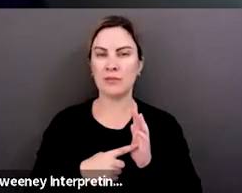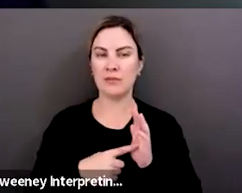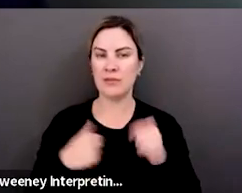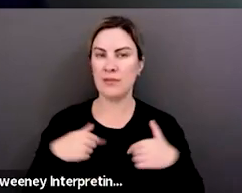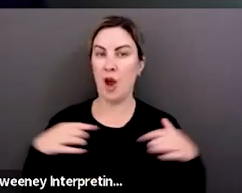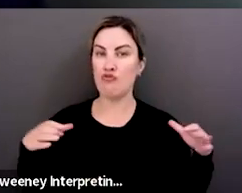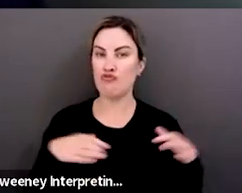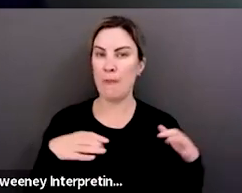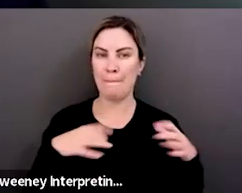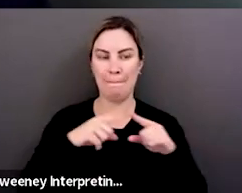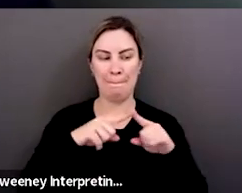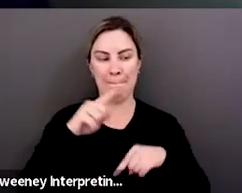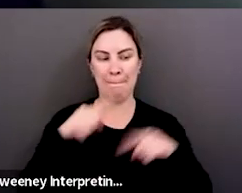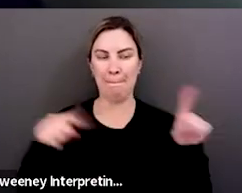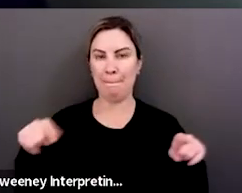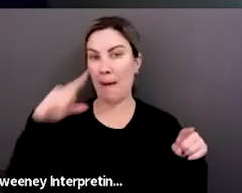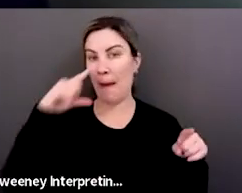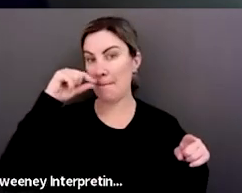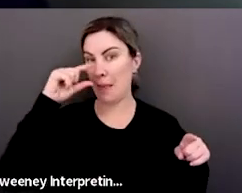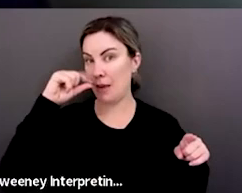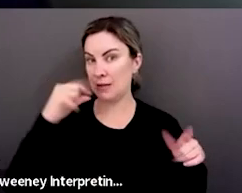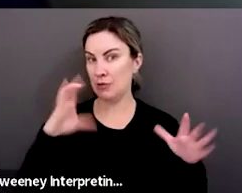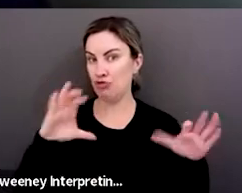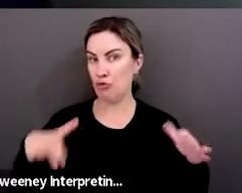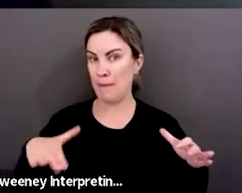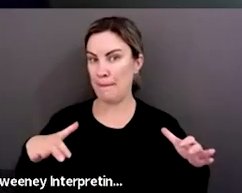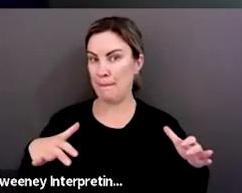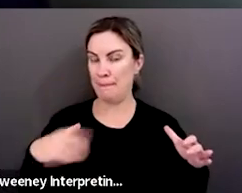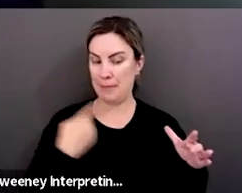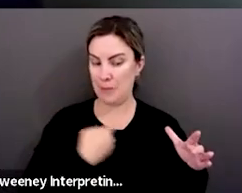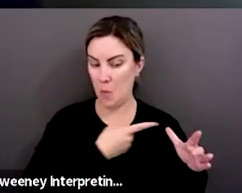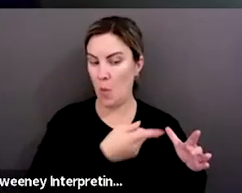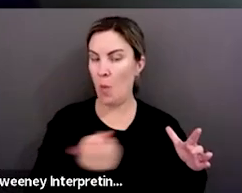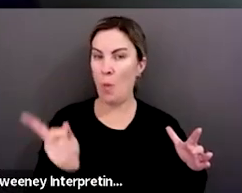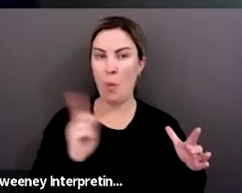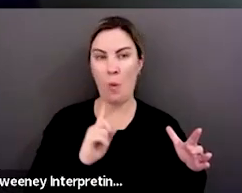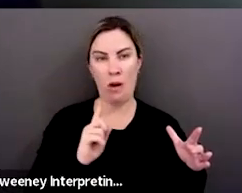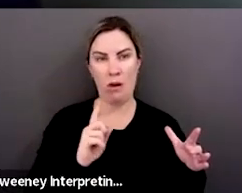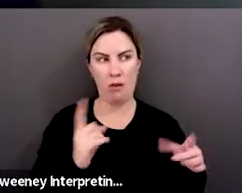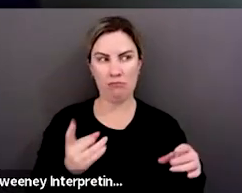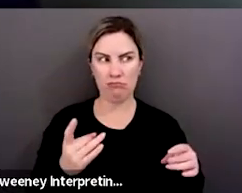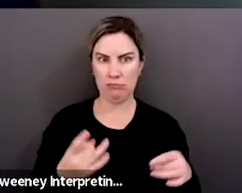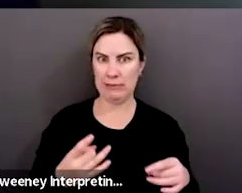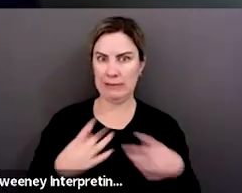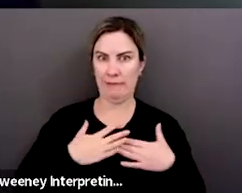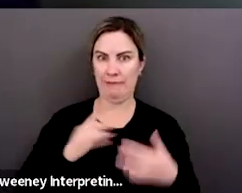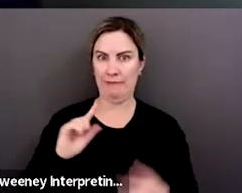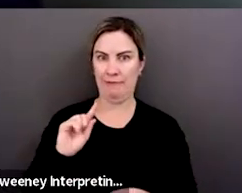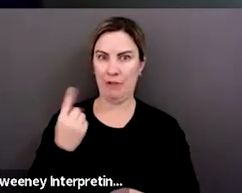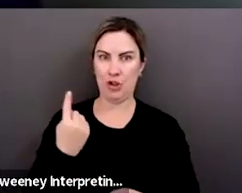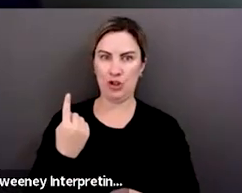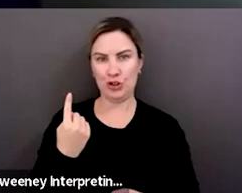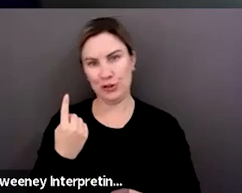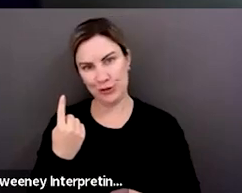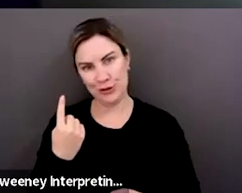abilities group. So everybody is putting on their own oxygen mask first, to use your turn of phrase,